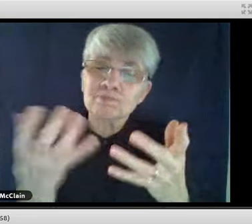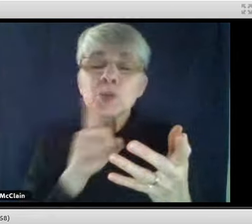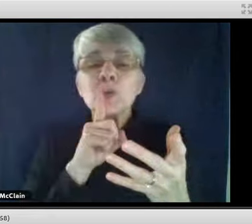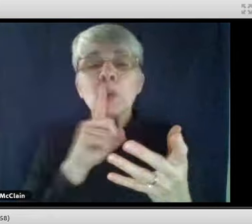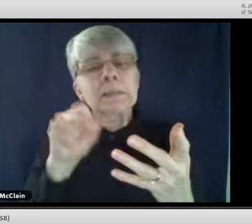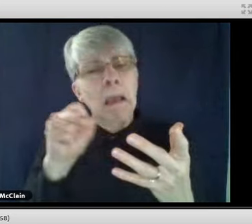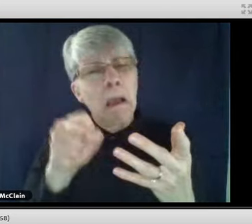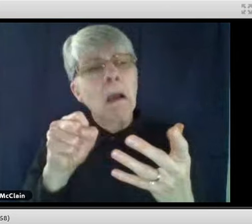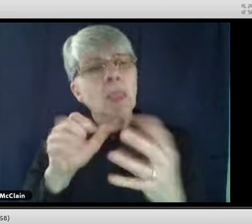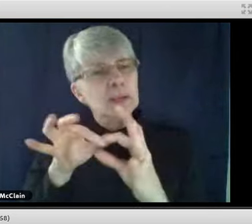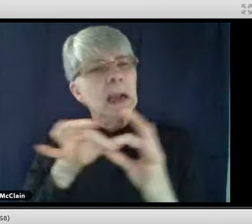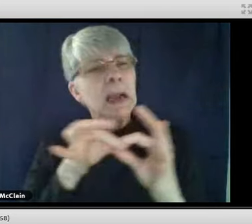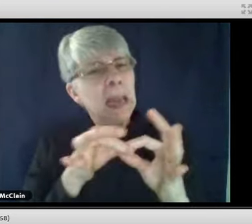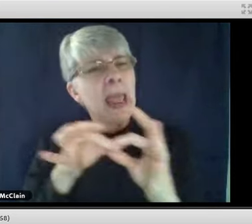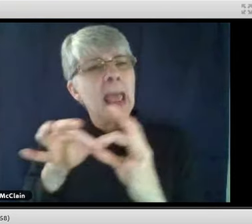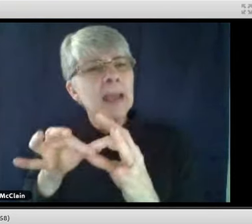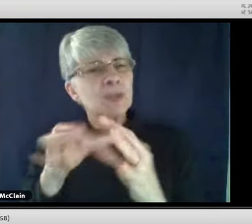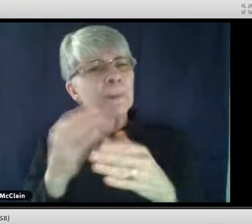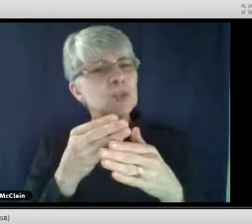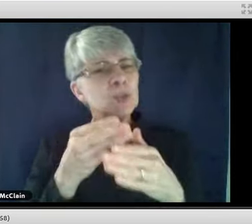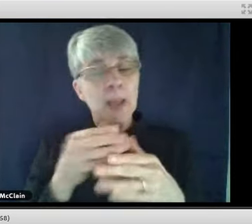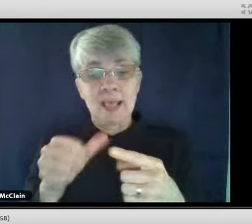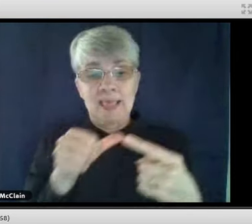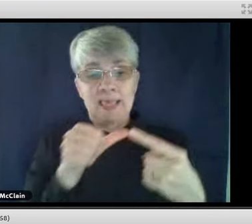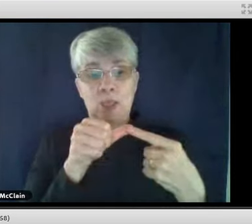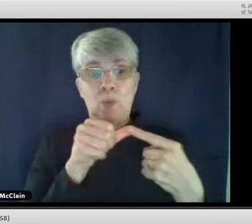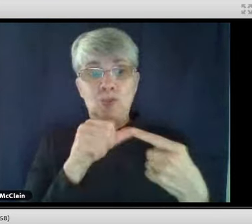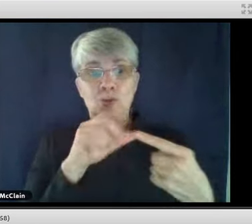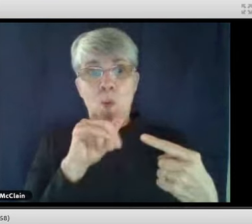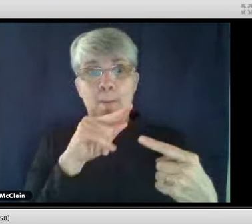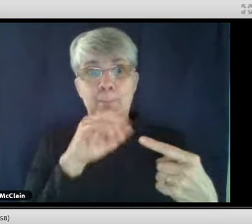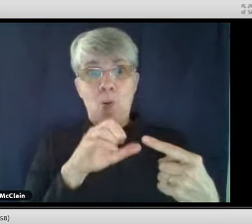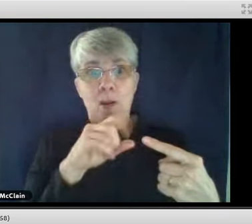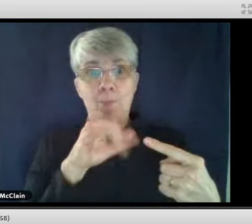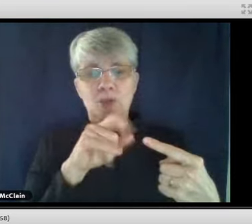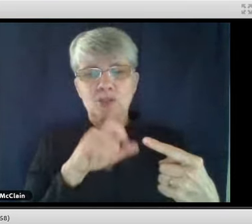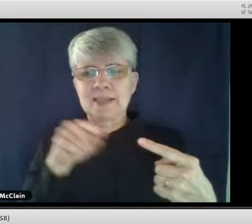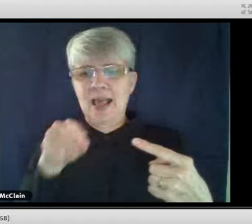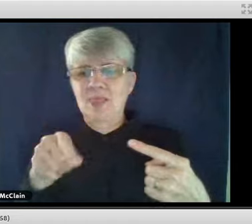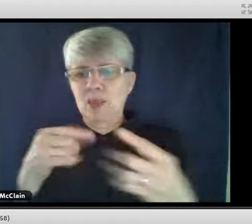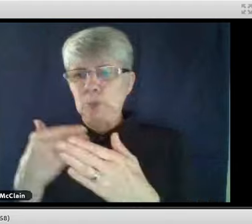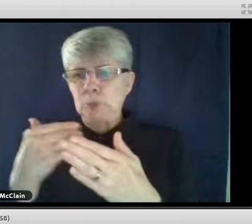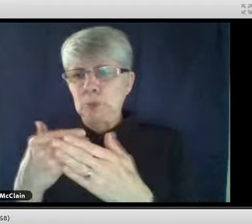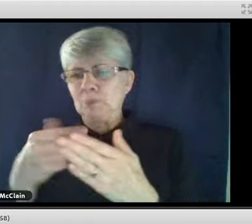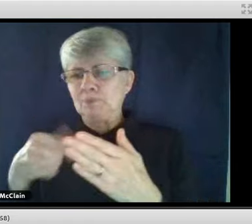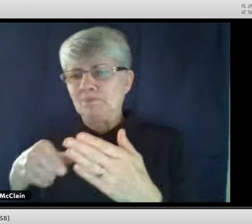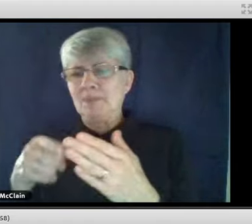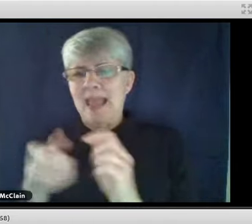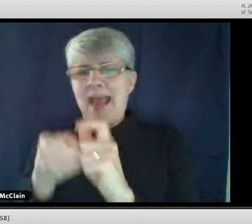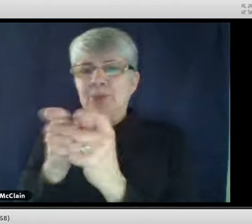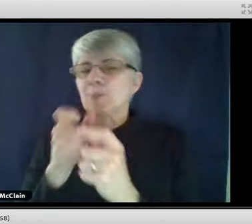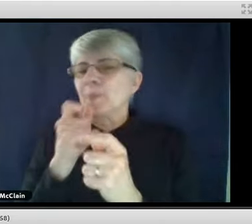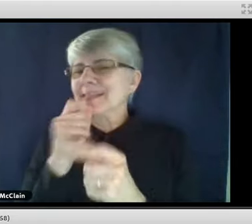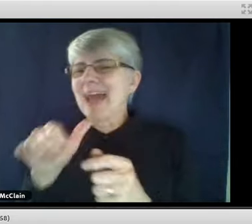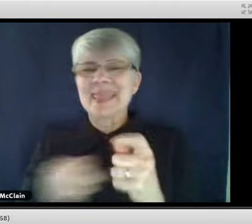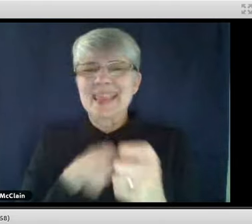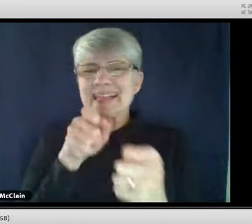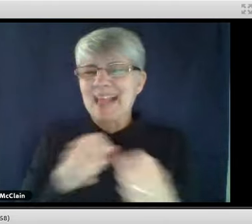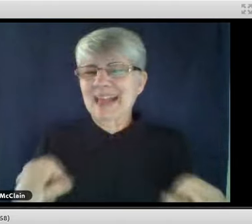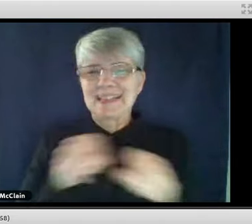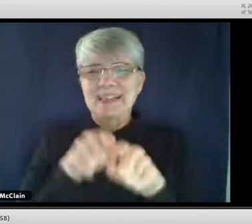there's a connection between the original Pride and Prejudice and this board book, Pride and Prejudice, but it's not the same work. If